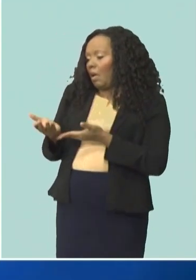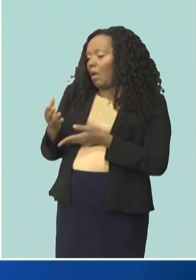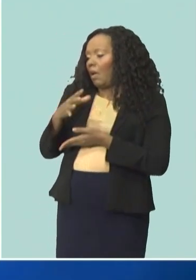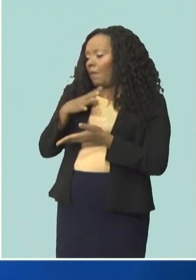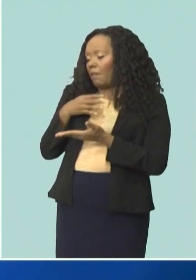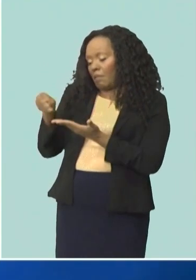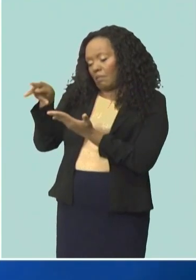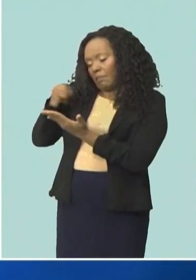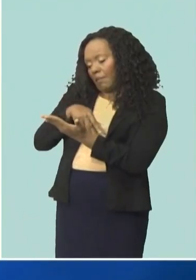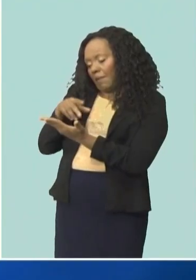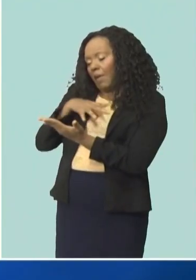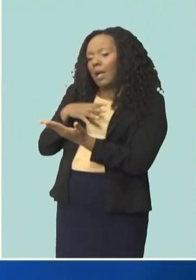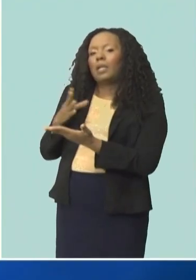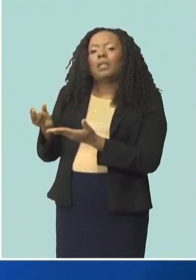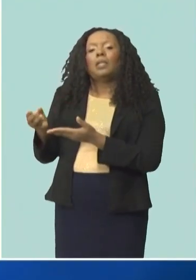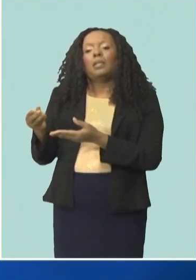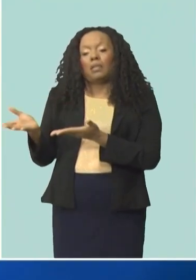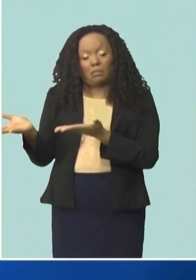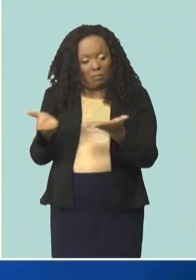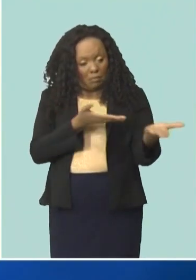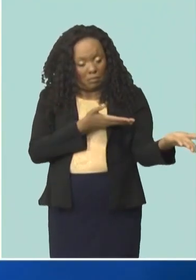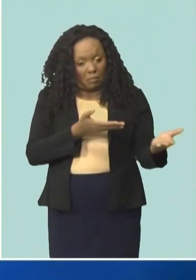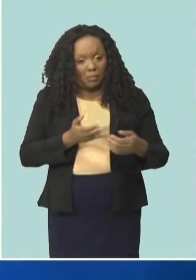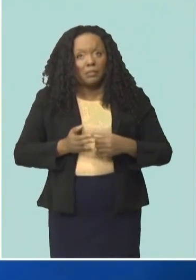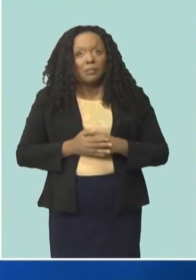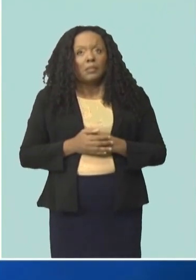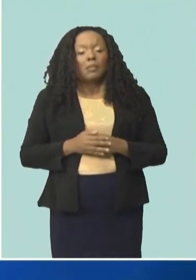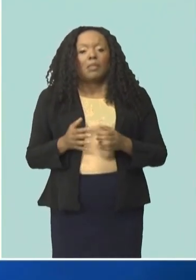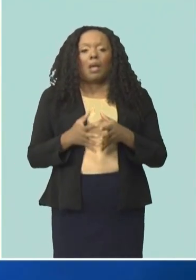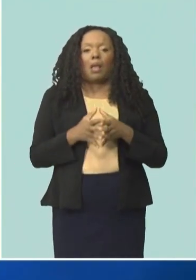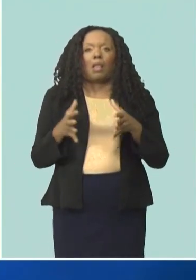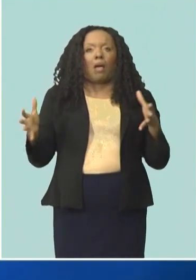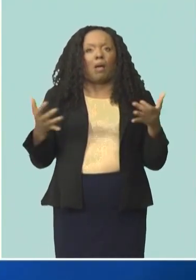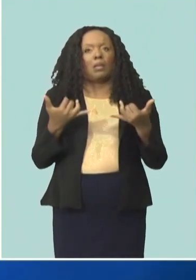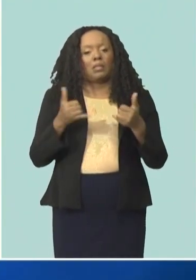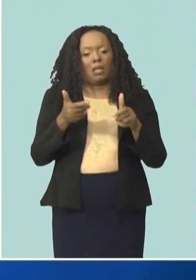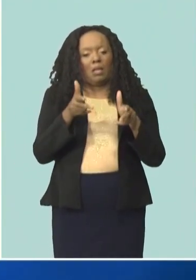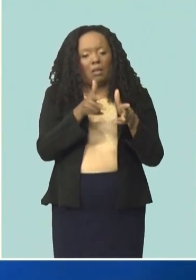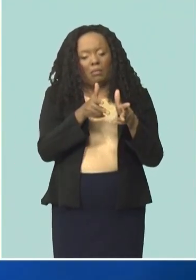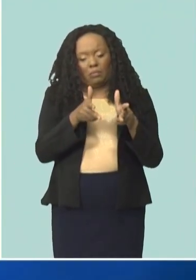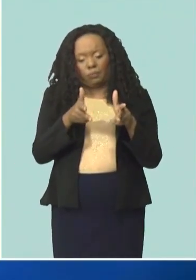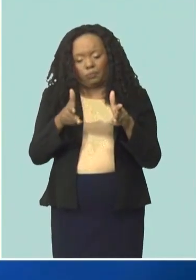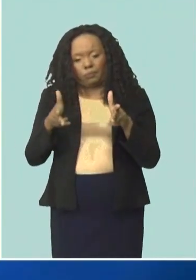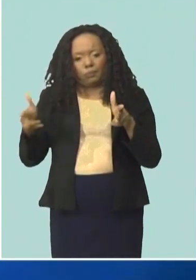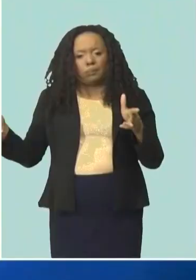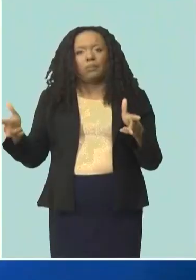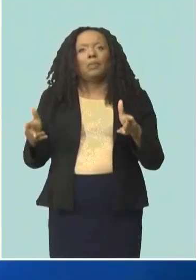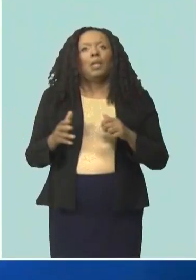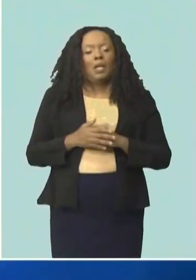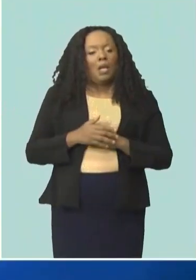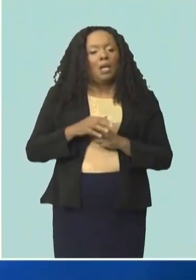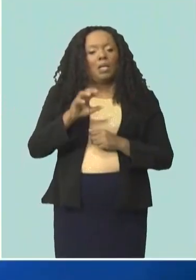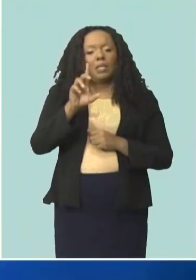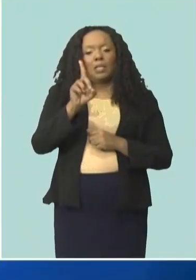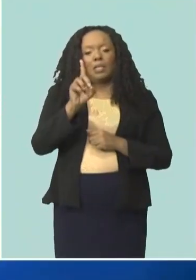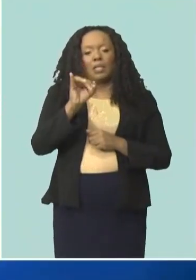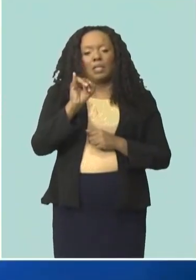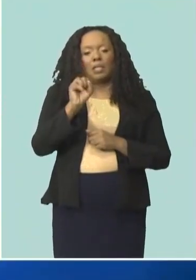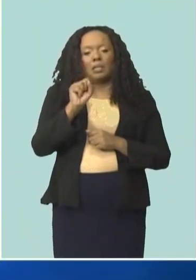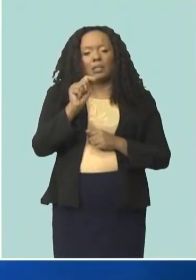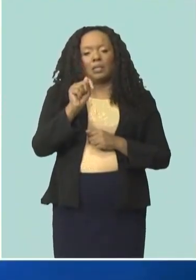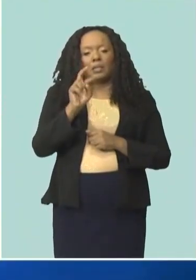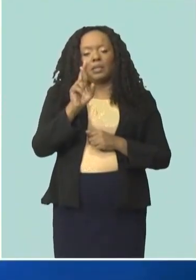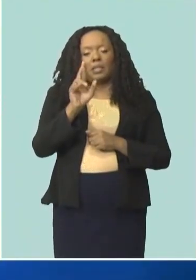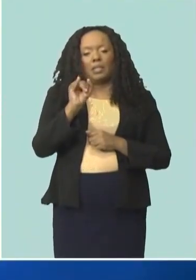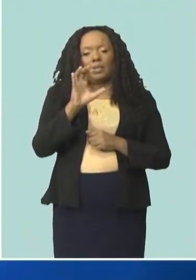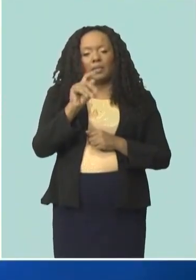still at the District A complex. Meanwhile, police are also in the midst of a separate operation dubbed